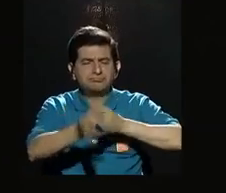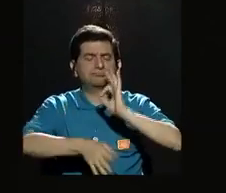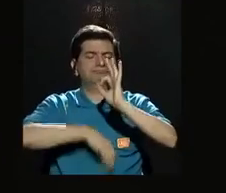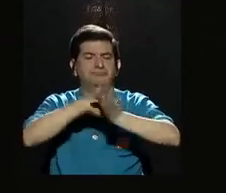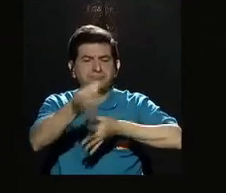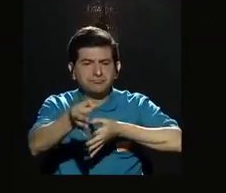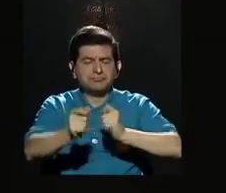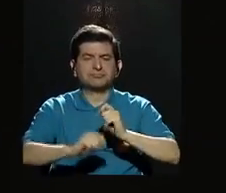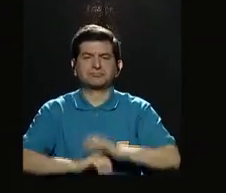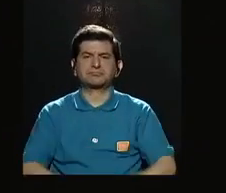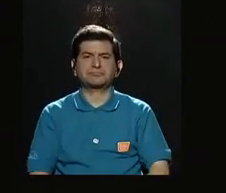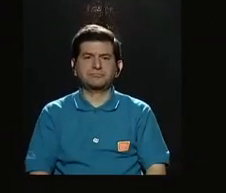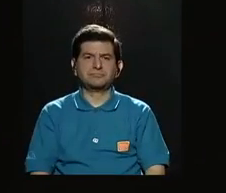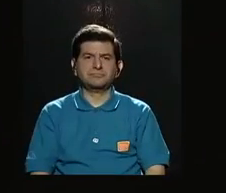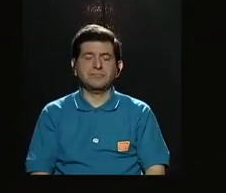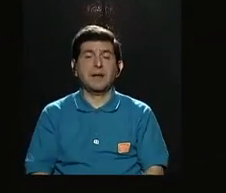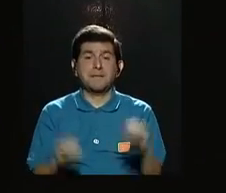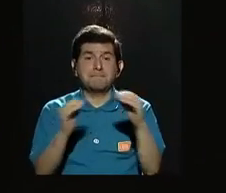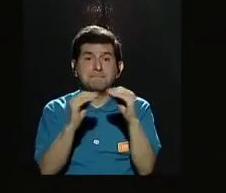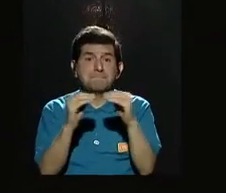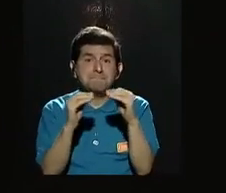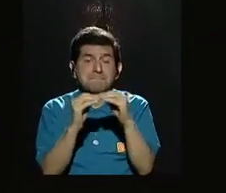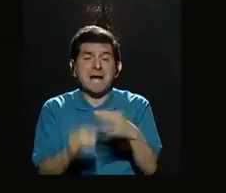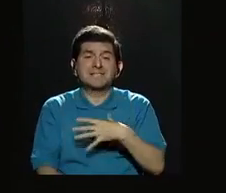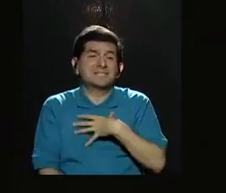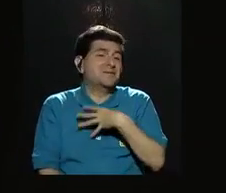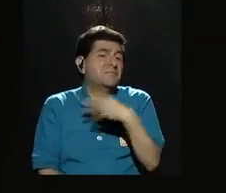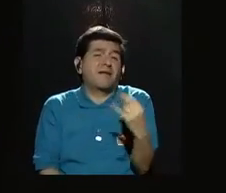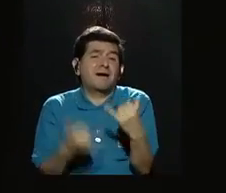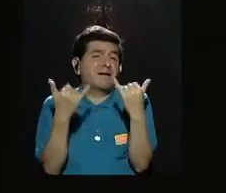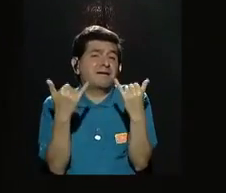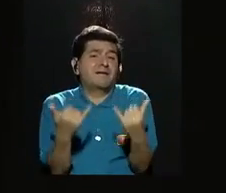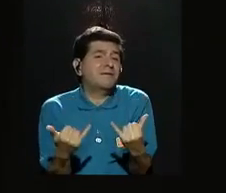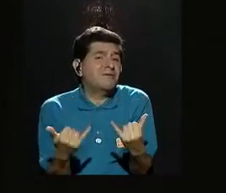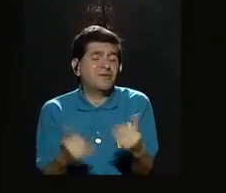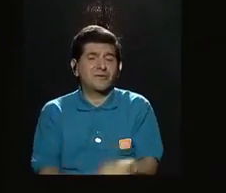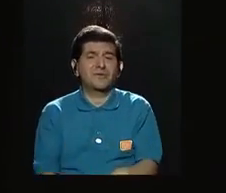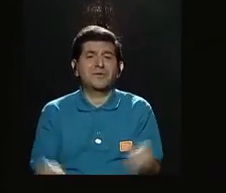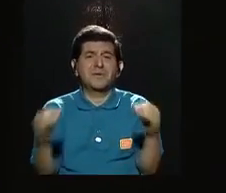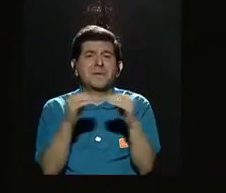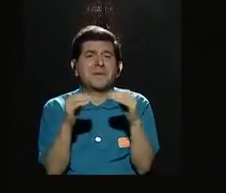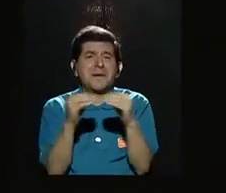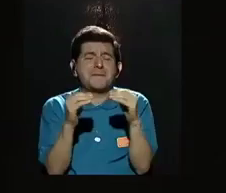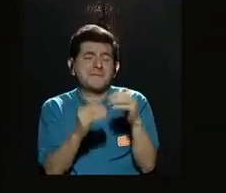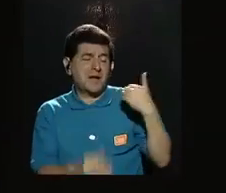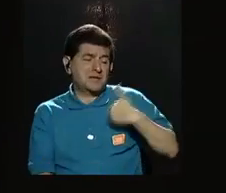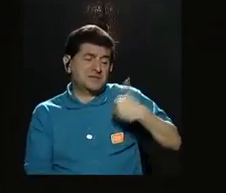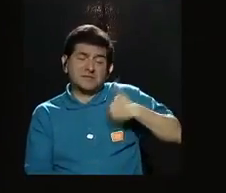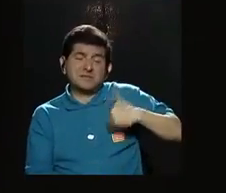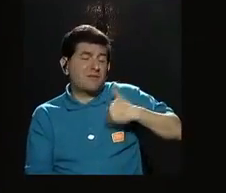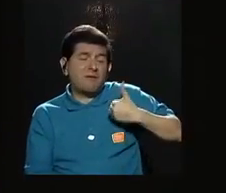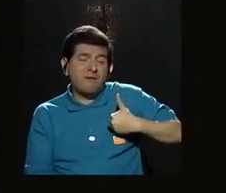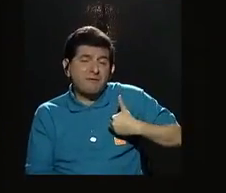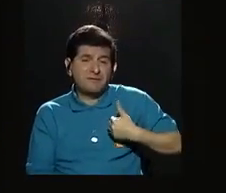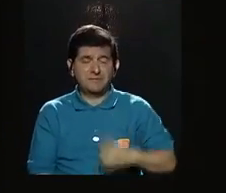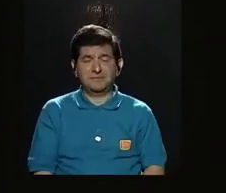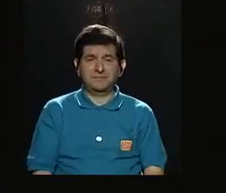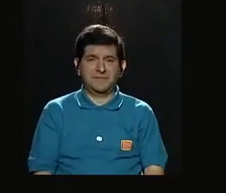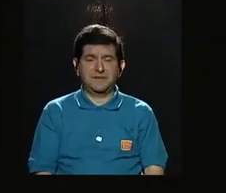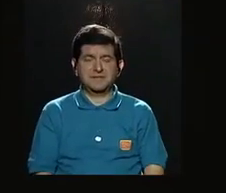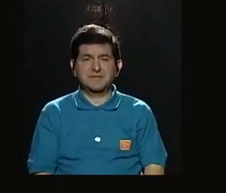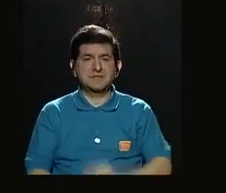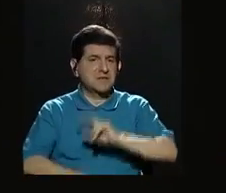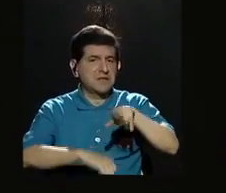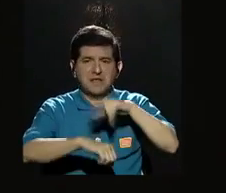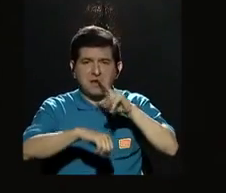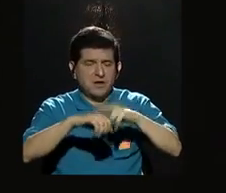is whiter and more male than it has been in many